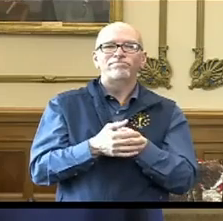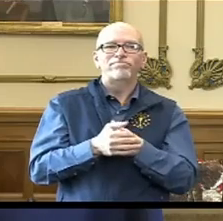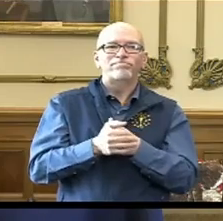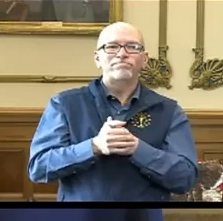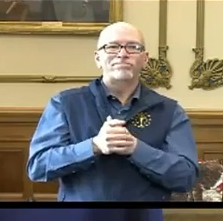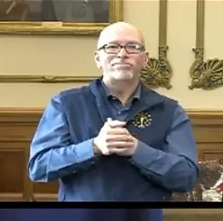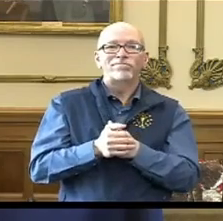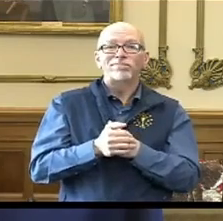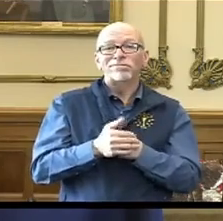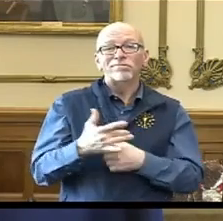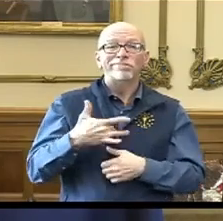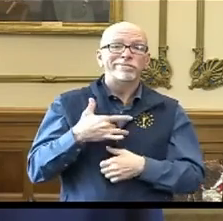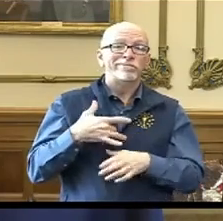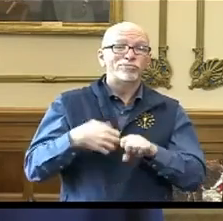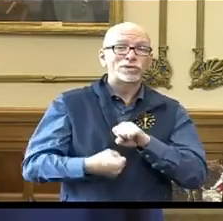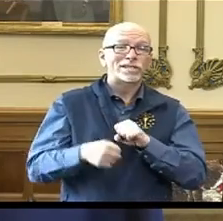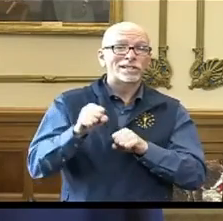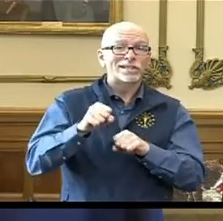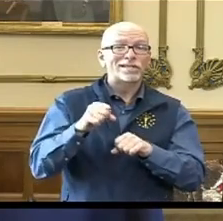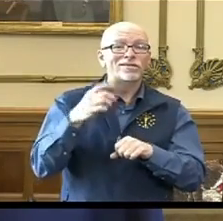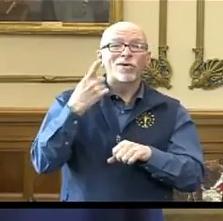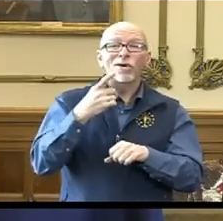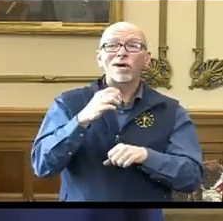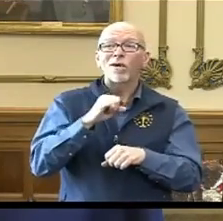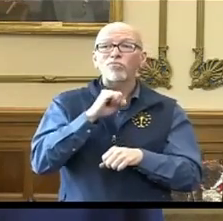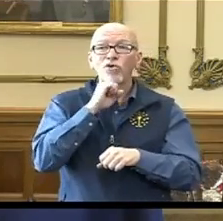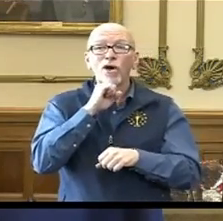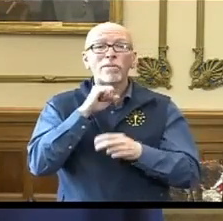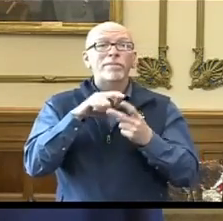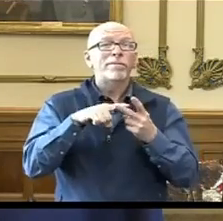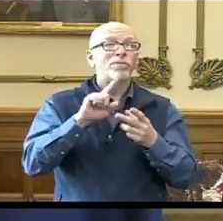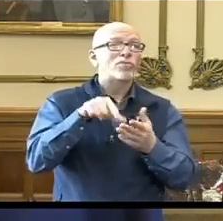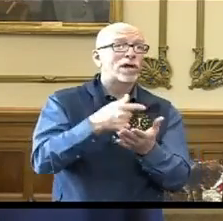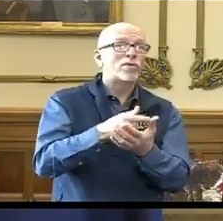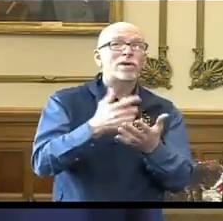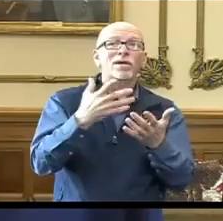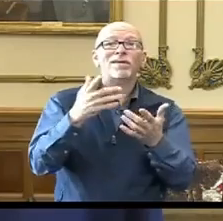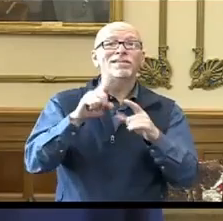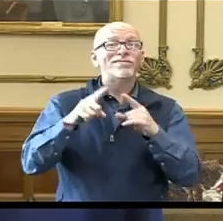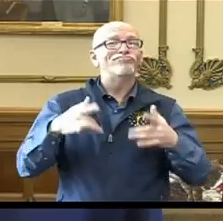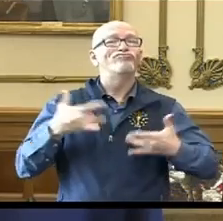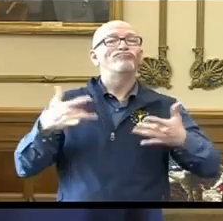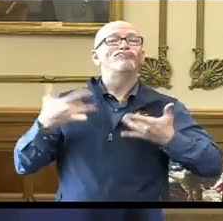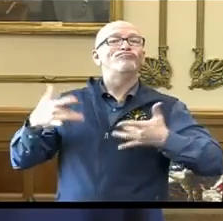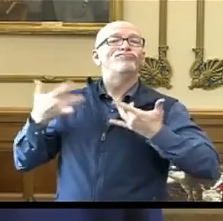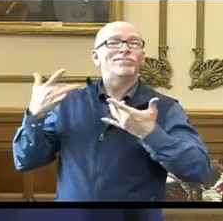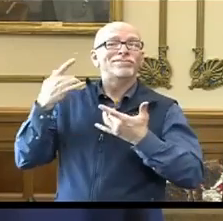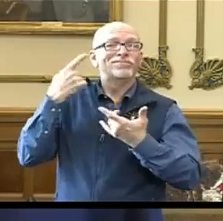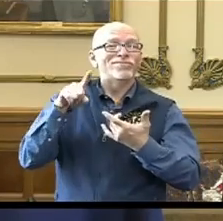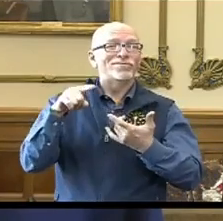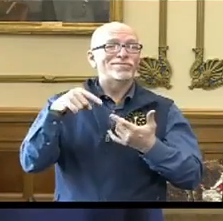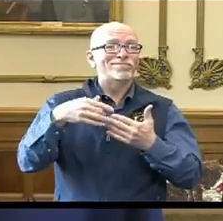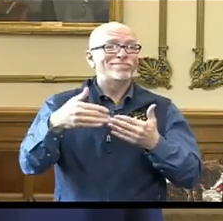little bit heartbreaking, but seasons or prom or graduation, all the things that we have to